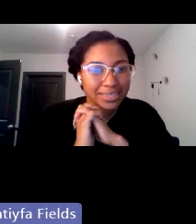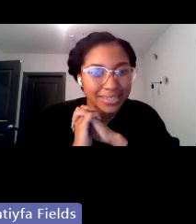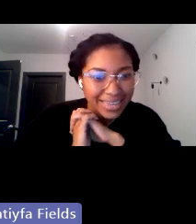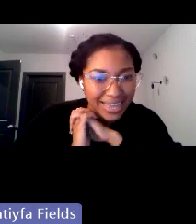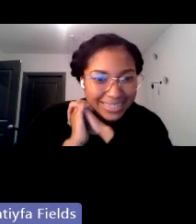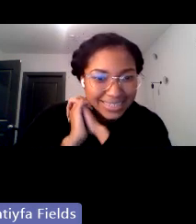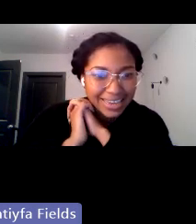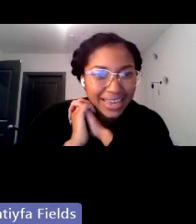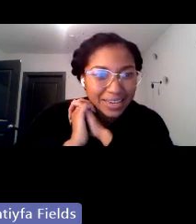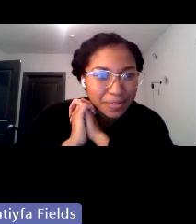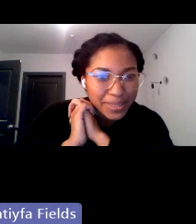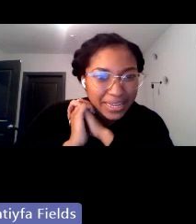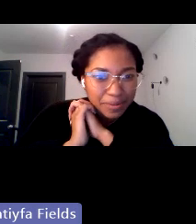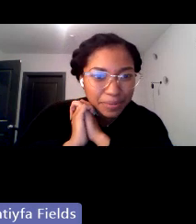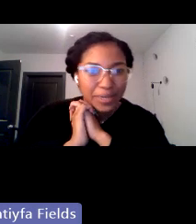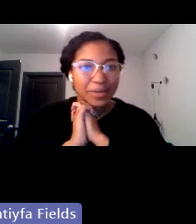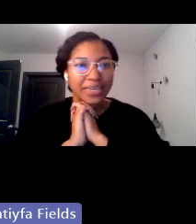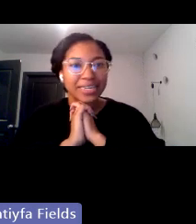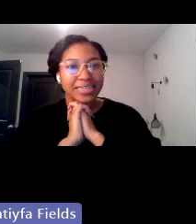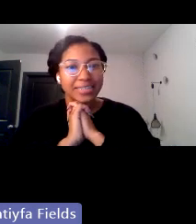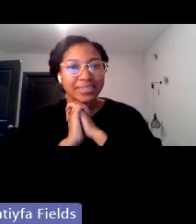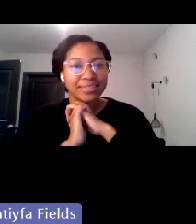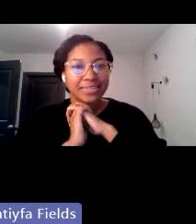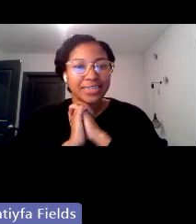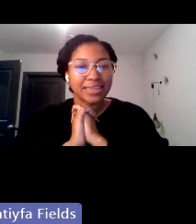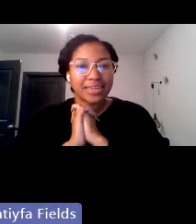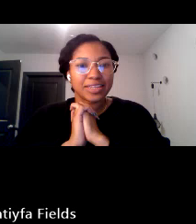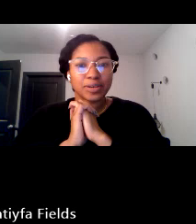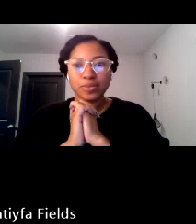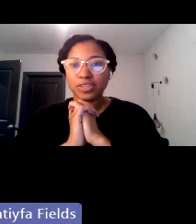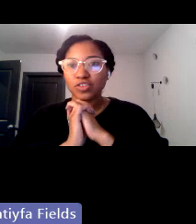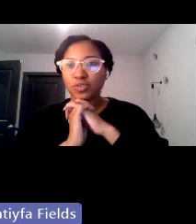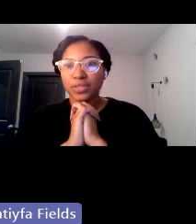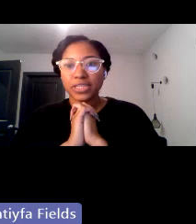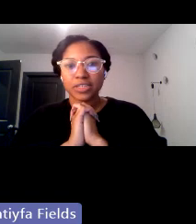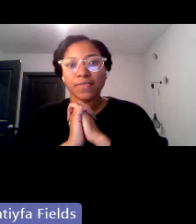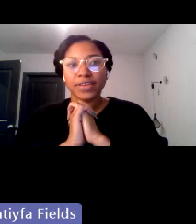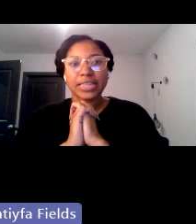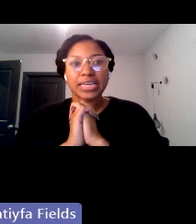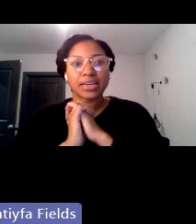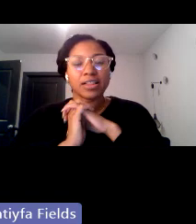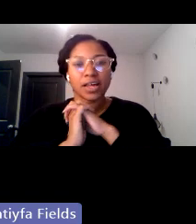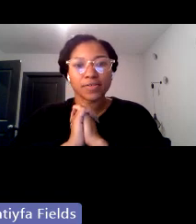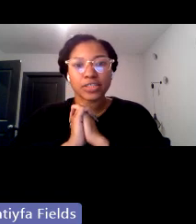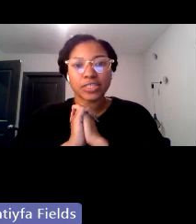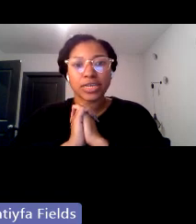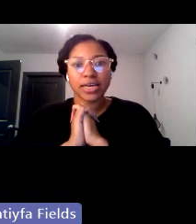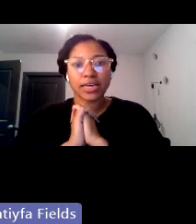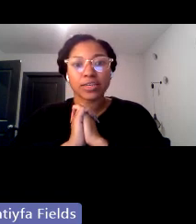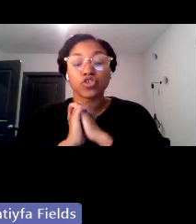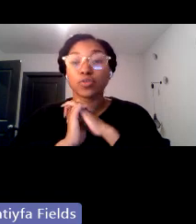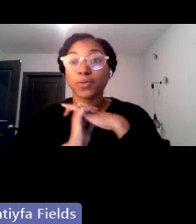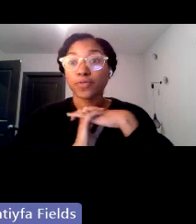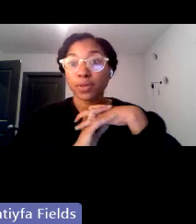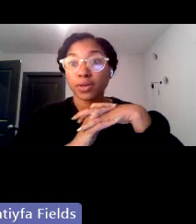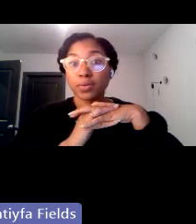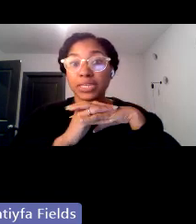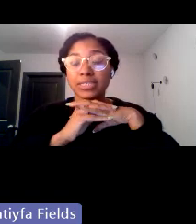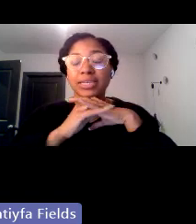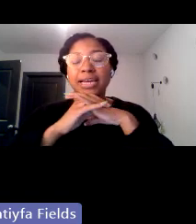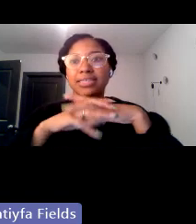think it was. Yes. And can we make that a little bit bigger, Candace? So I'm going to just read this off. I think a lot of us should